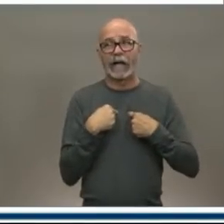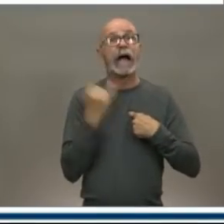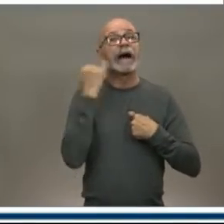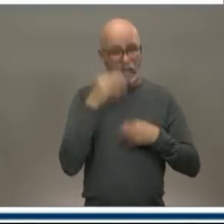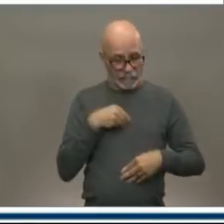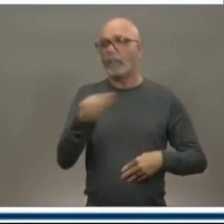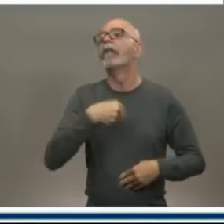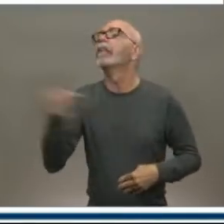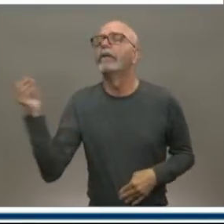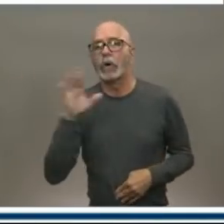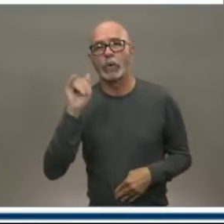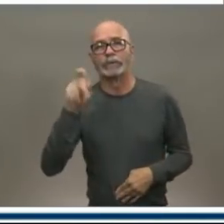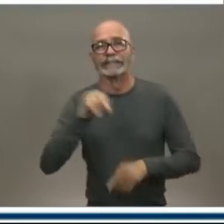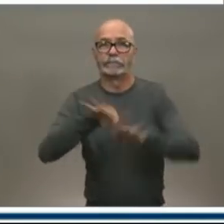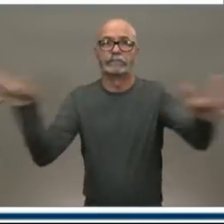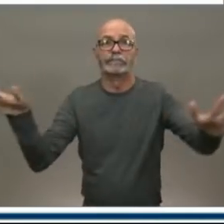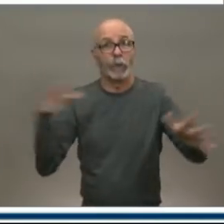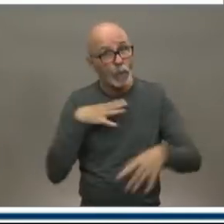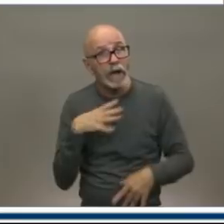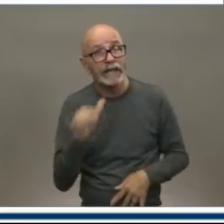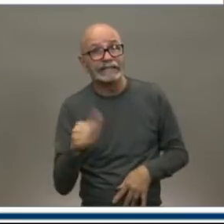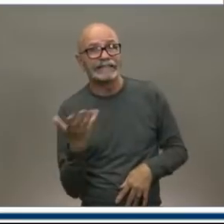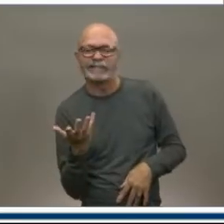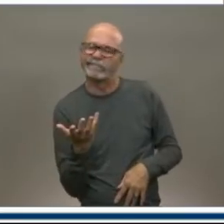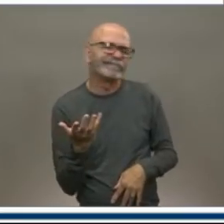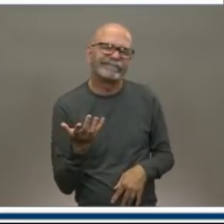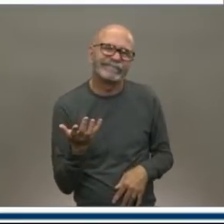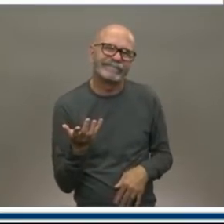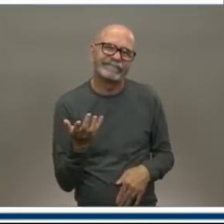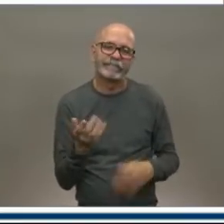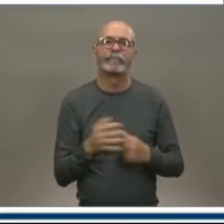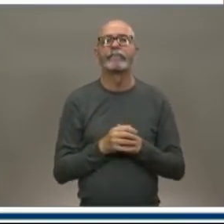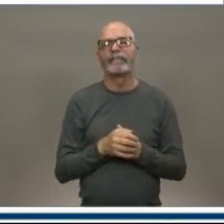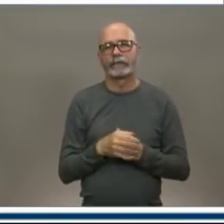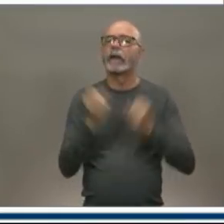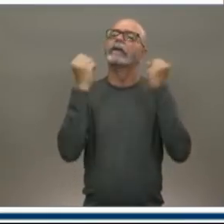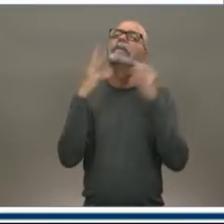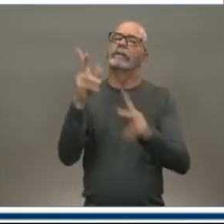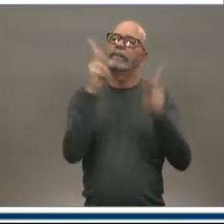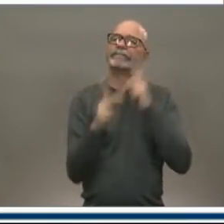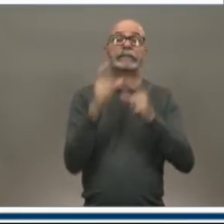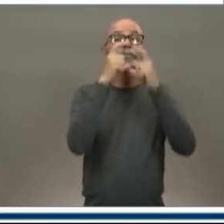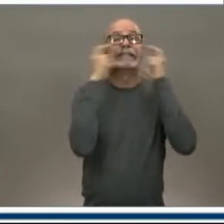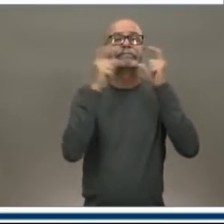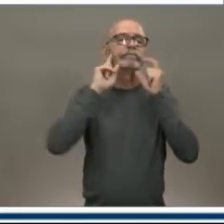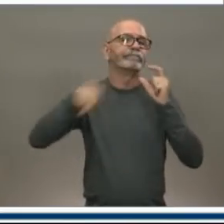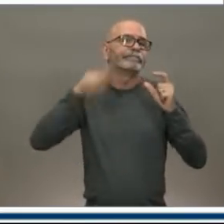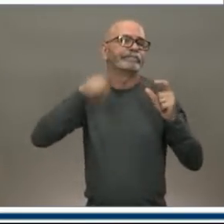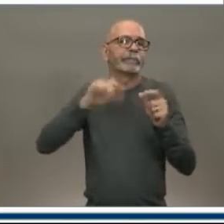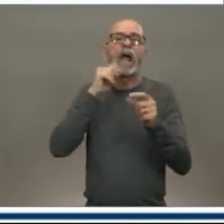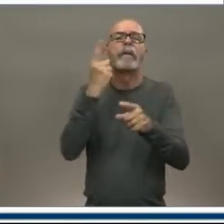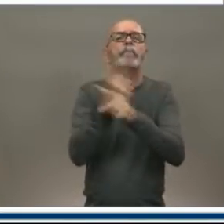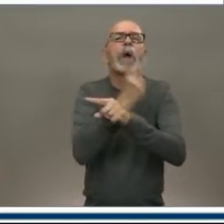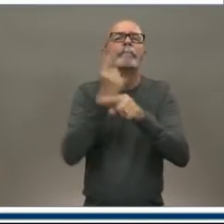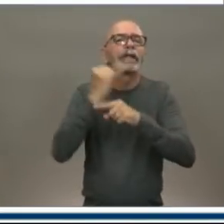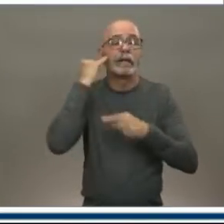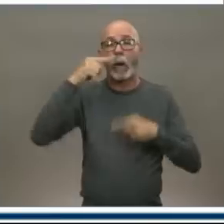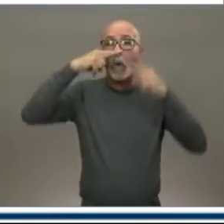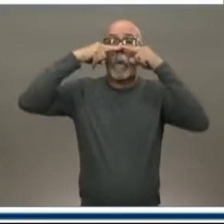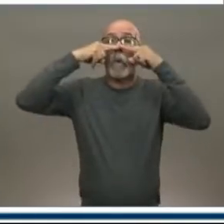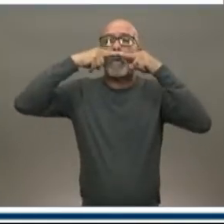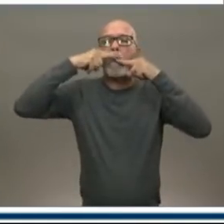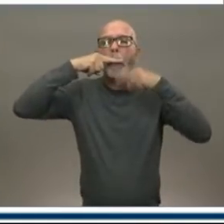properly. I am seeing a lot of people that are not wearing a mask that properly covers both their nose and their